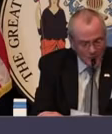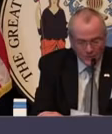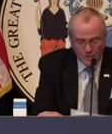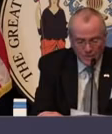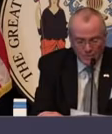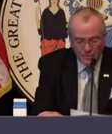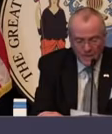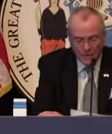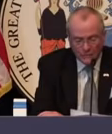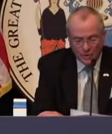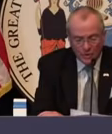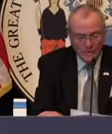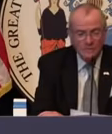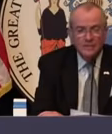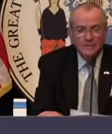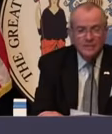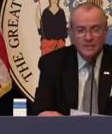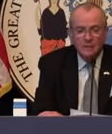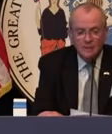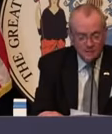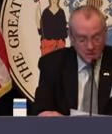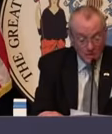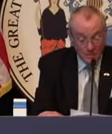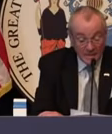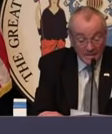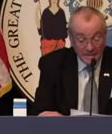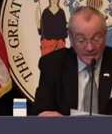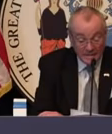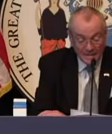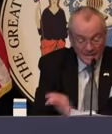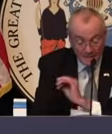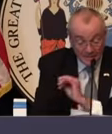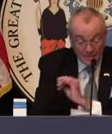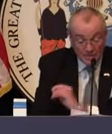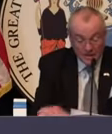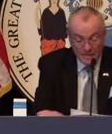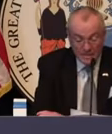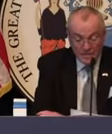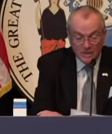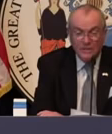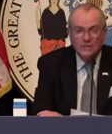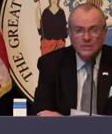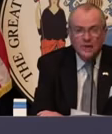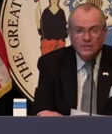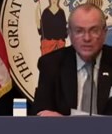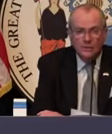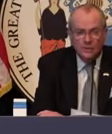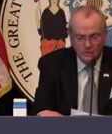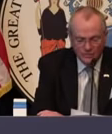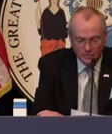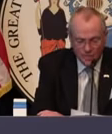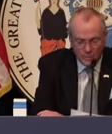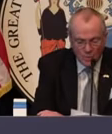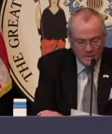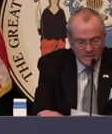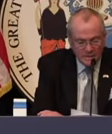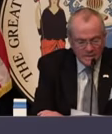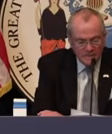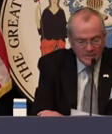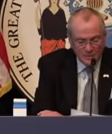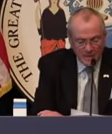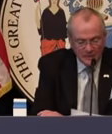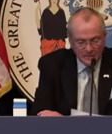our hospitals, the number of patients currently being treated for COVID-19 ticked up slightly yesterday to